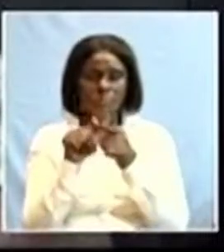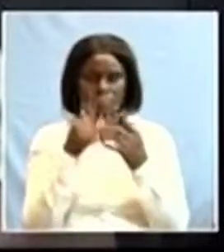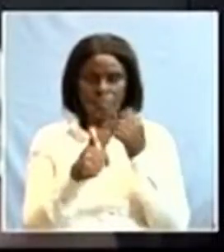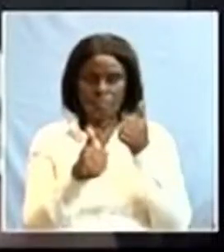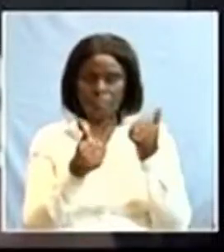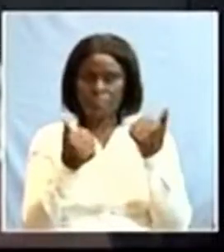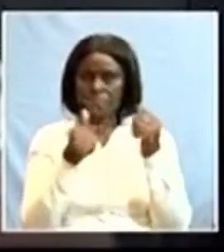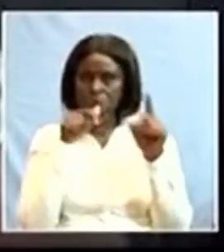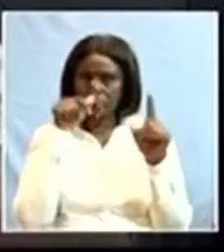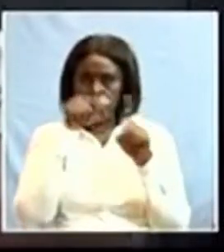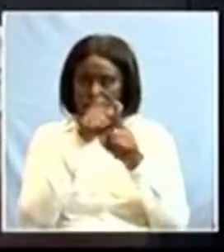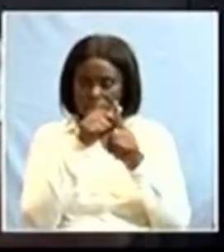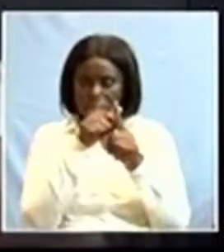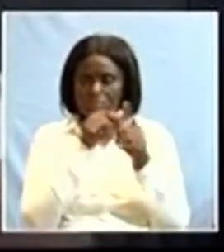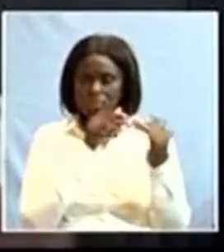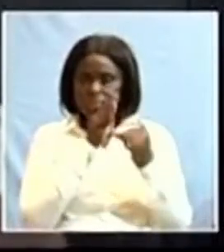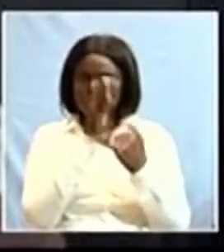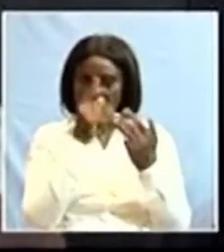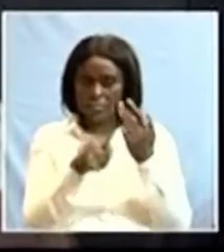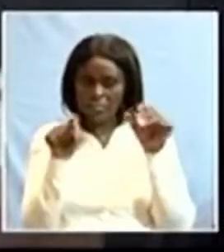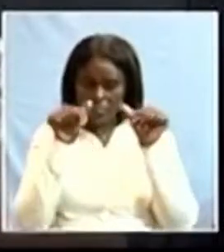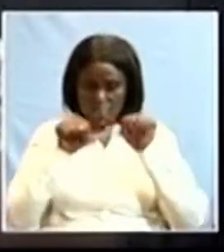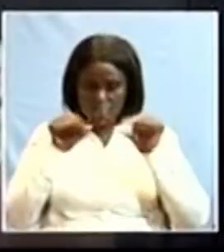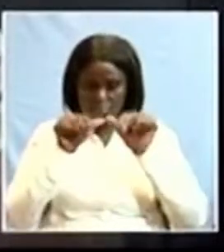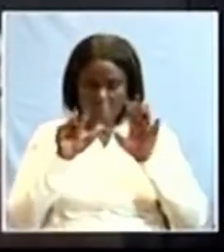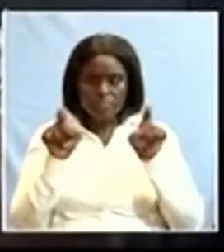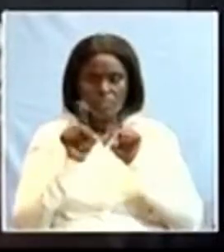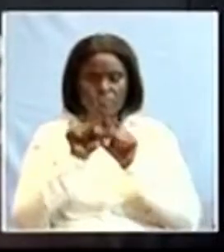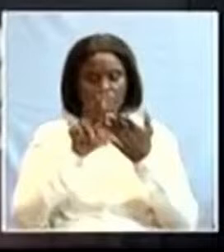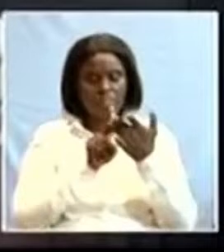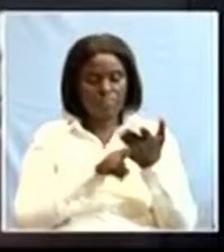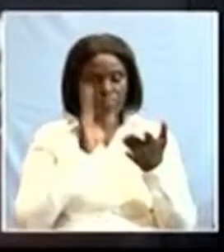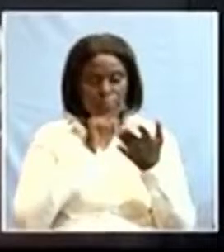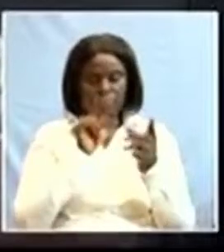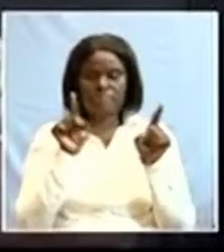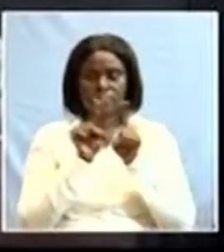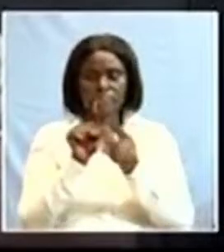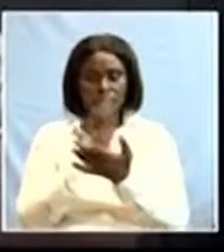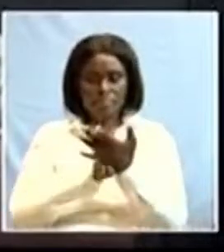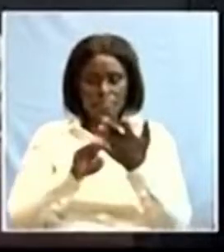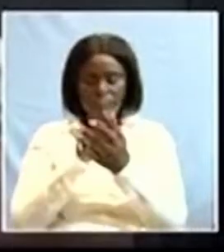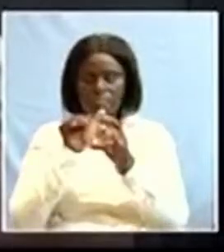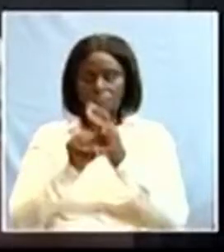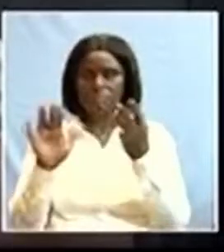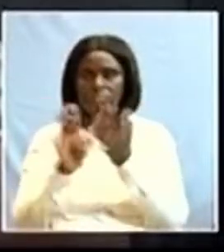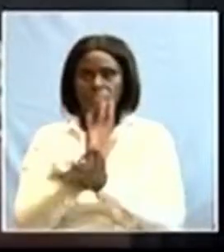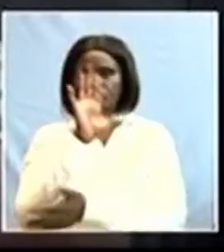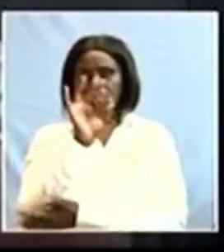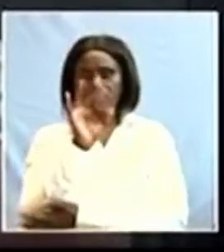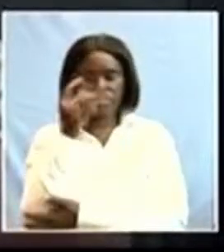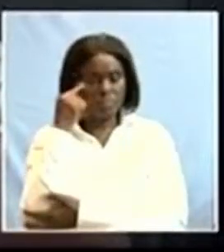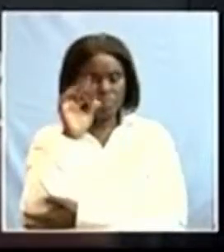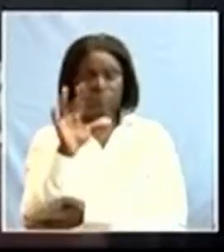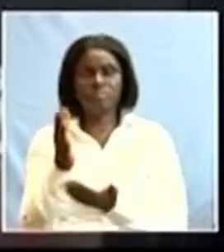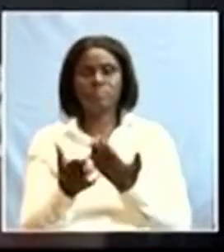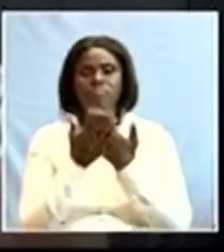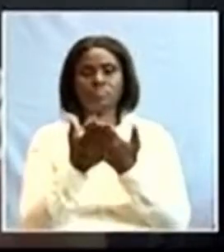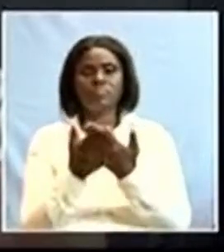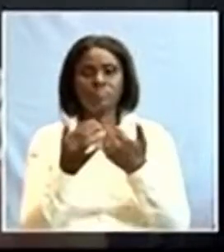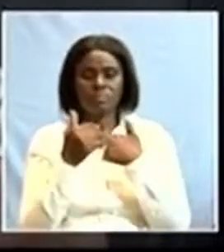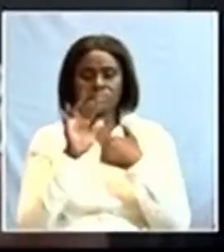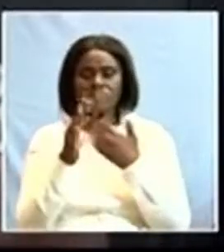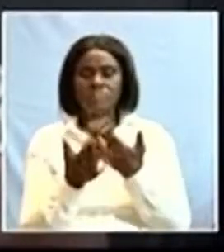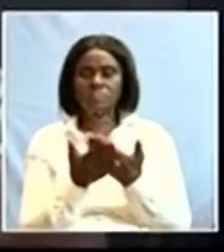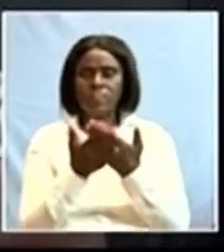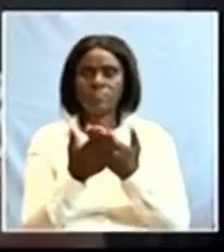is captured through the auditor's report as based on page 9 of their submission. Their